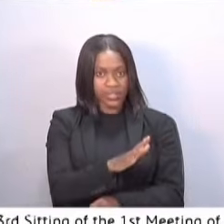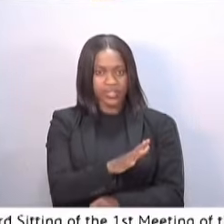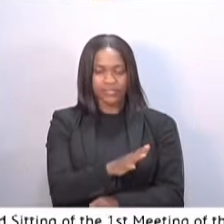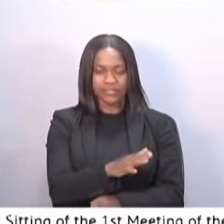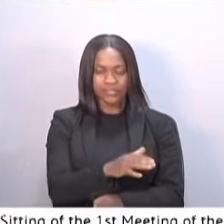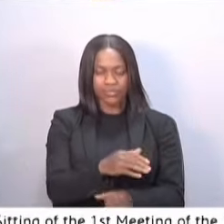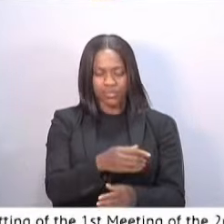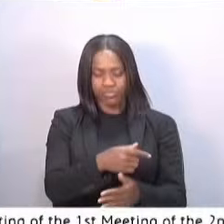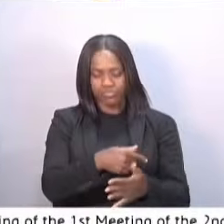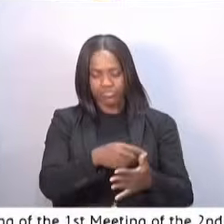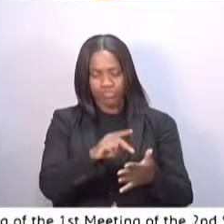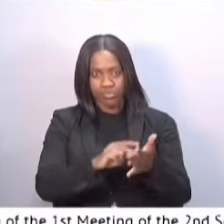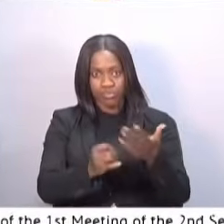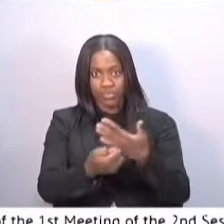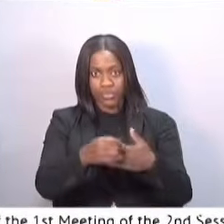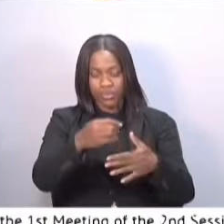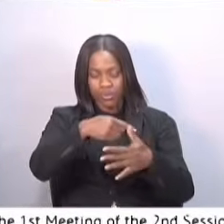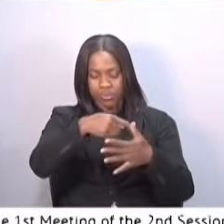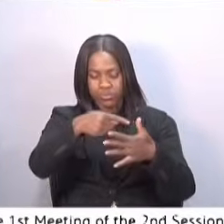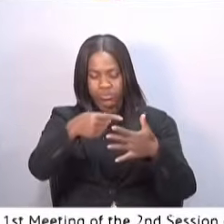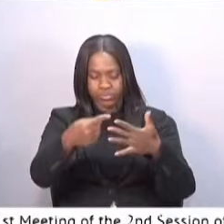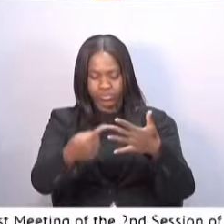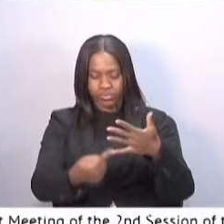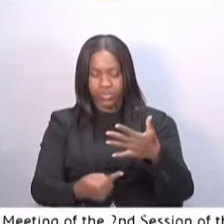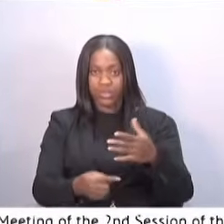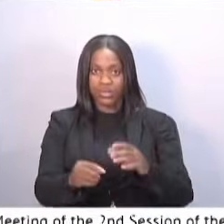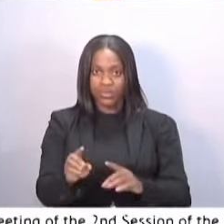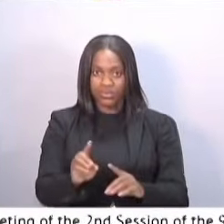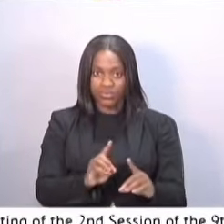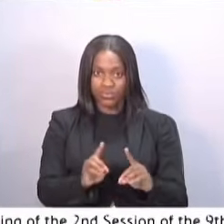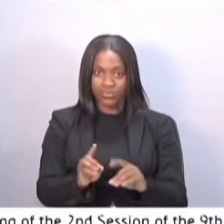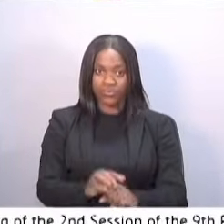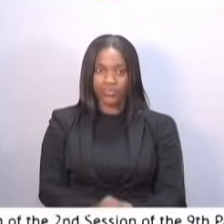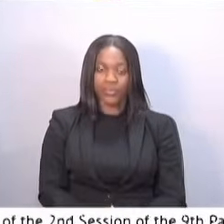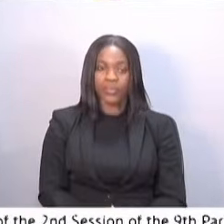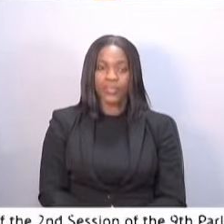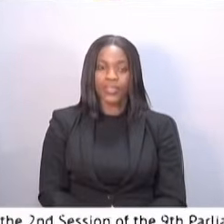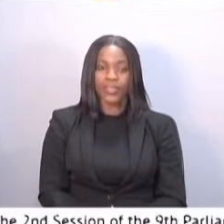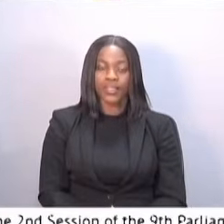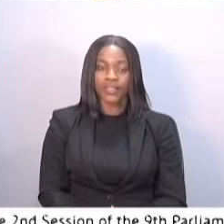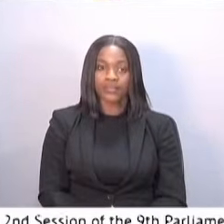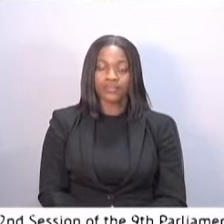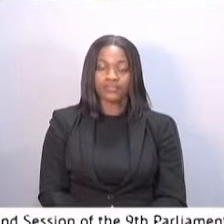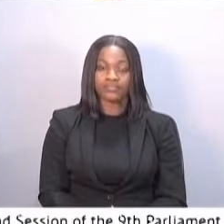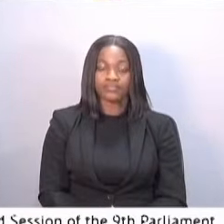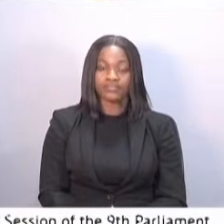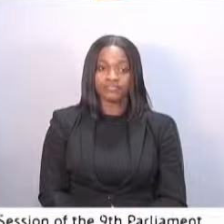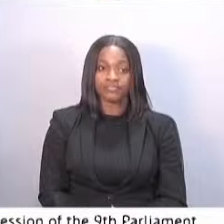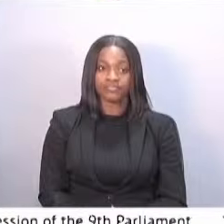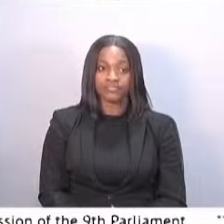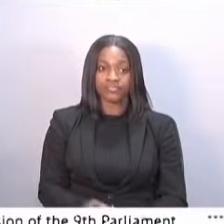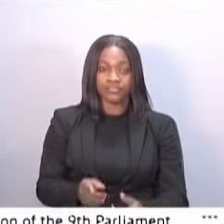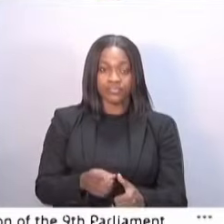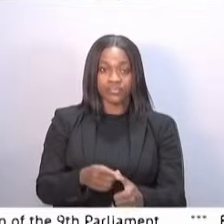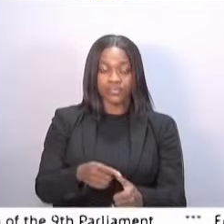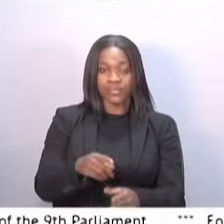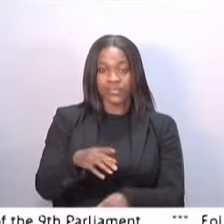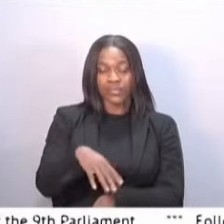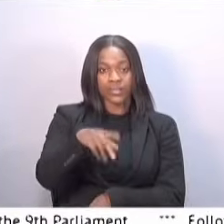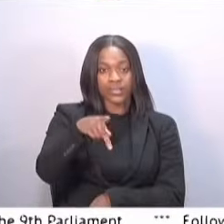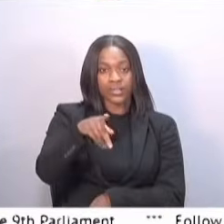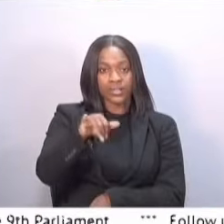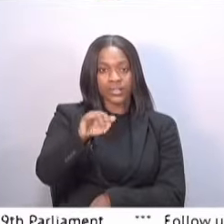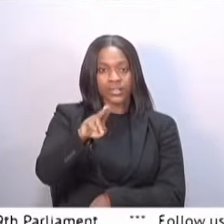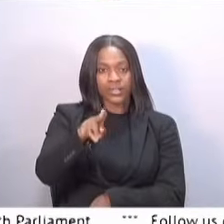the following projects have been undertaken. Then the projects include the pipeline,